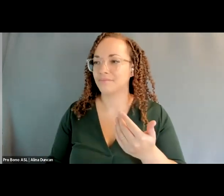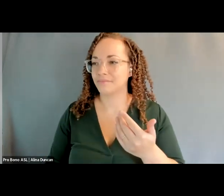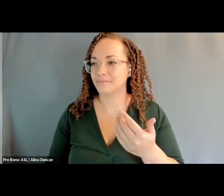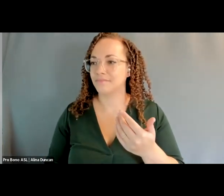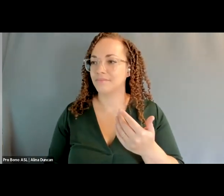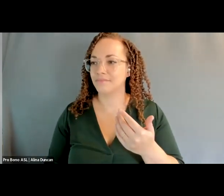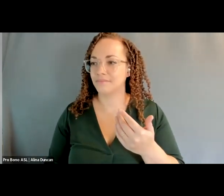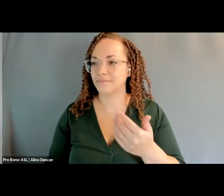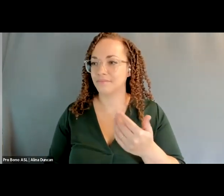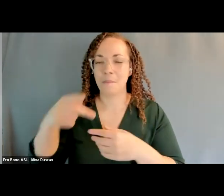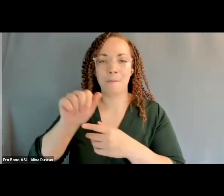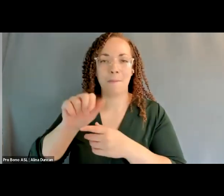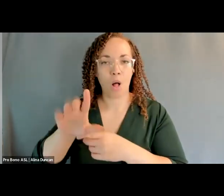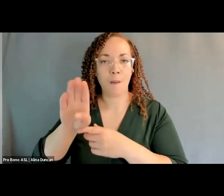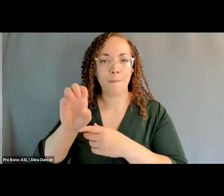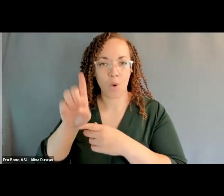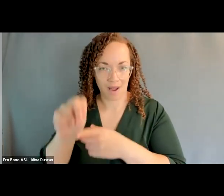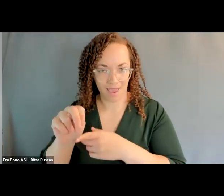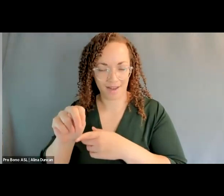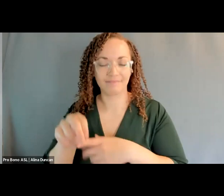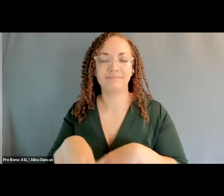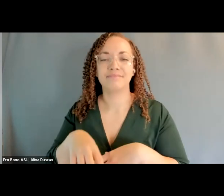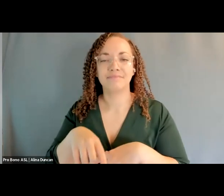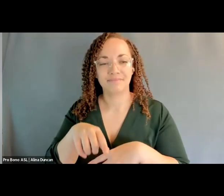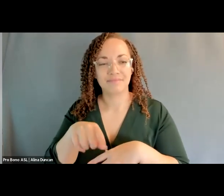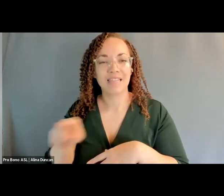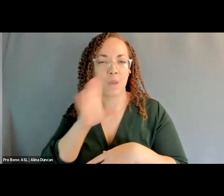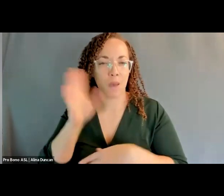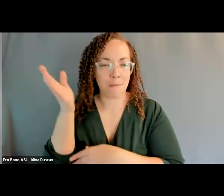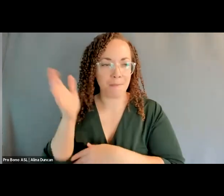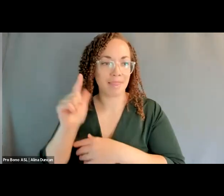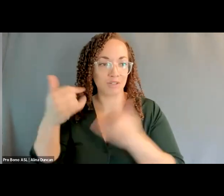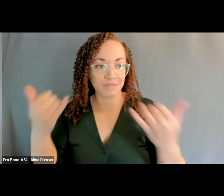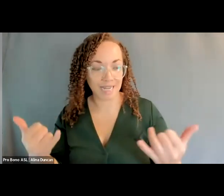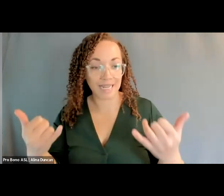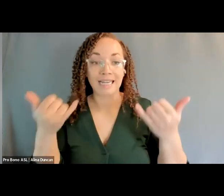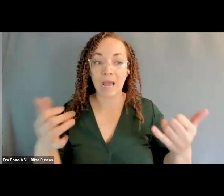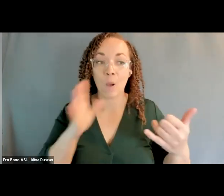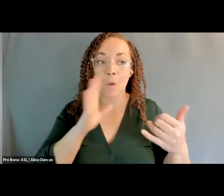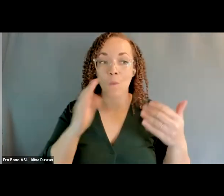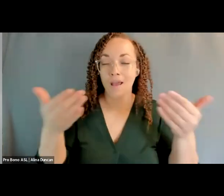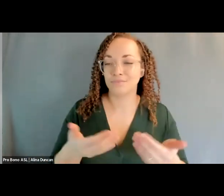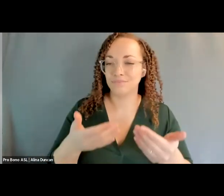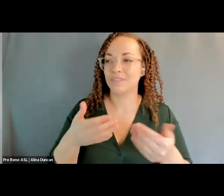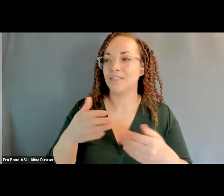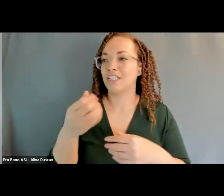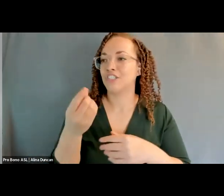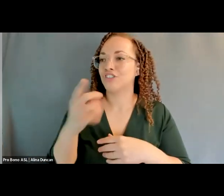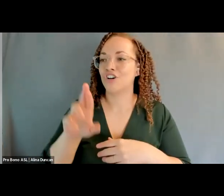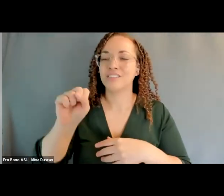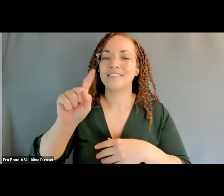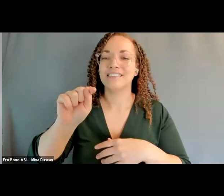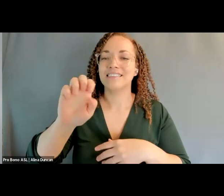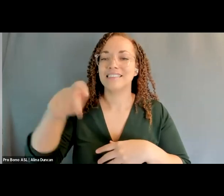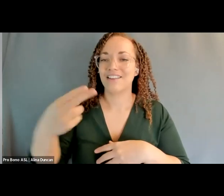today. And now I'll hand it over to Dr. Stephen Hwang, the director of MAP Center for Urban Health Solutions in Toronto,